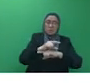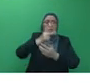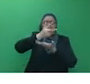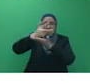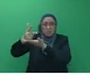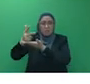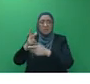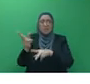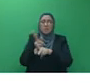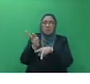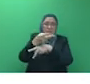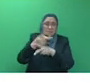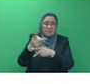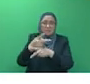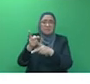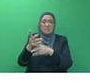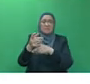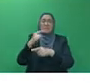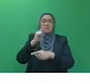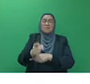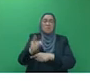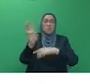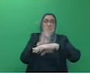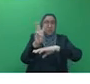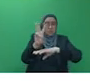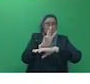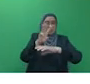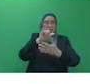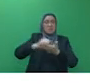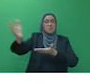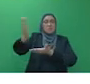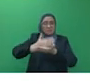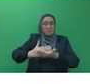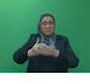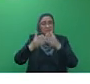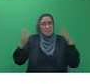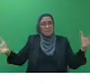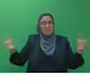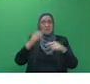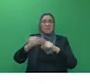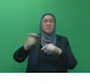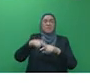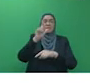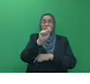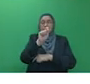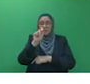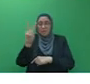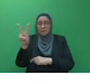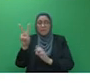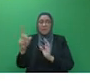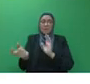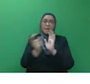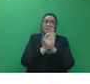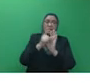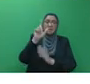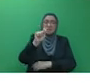cinema is a big part however uh pay tv uh satellite tv and all have come to the rescue in a sense where you can now shoot entirely and put it